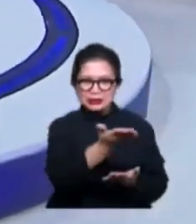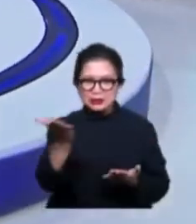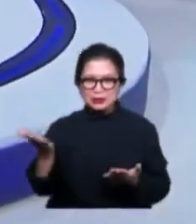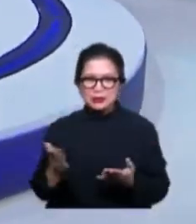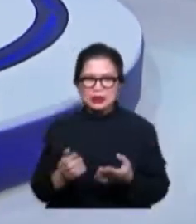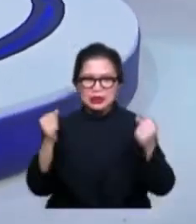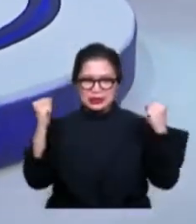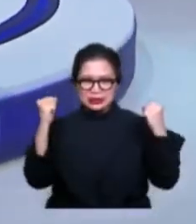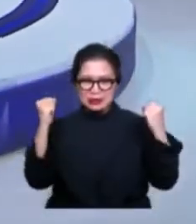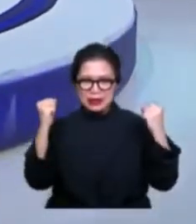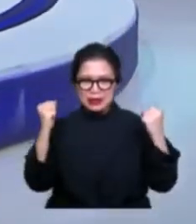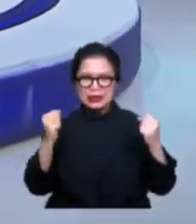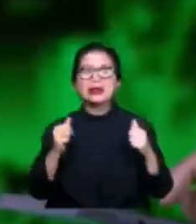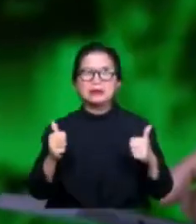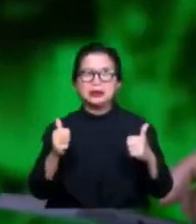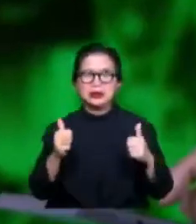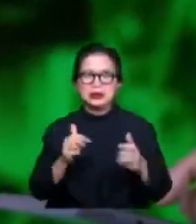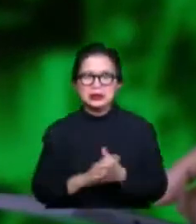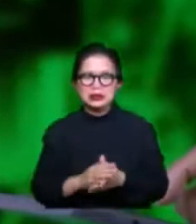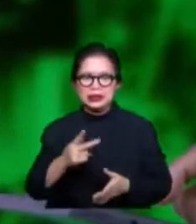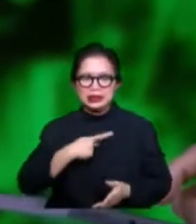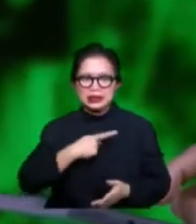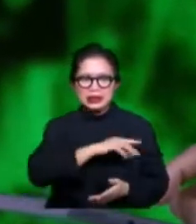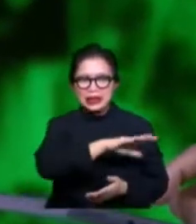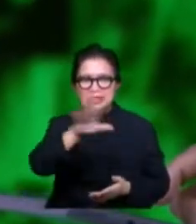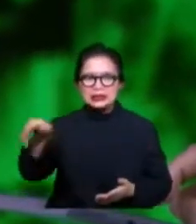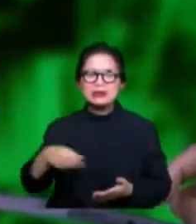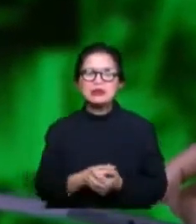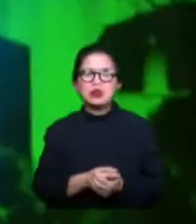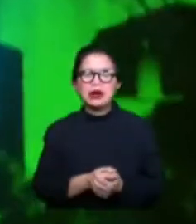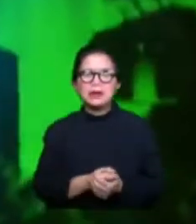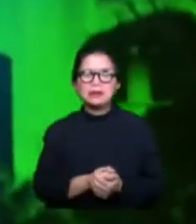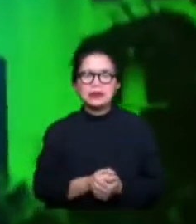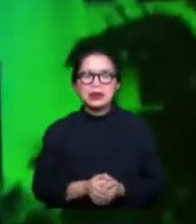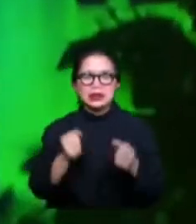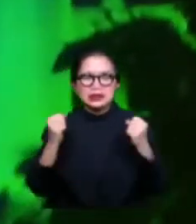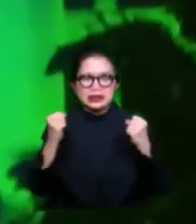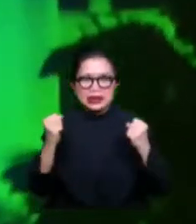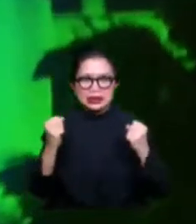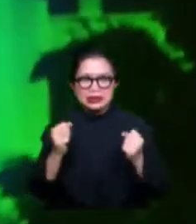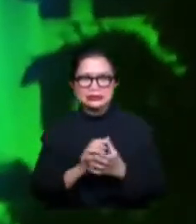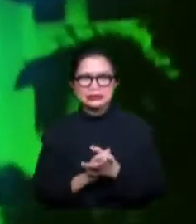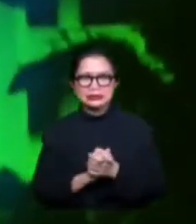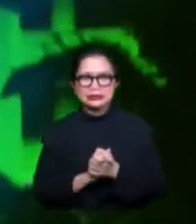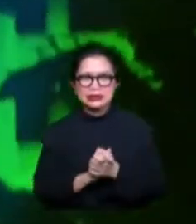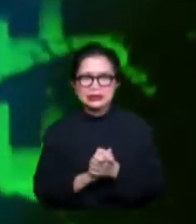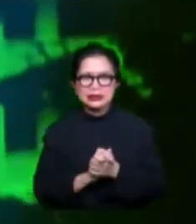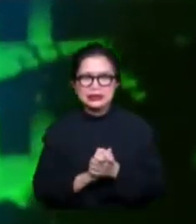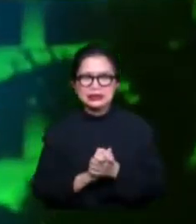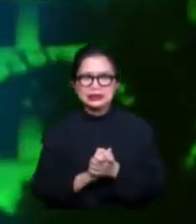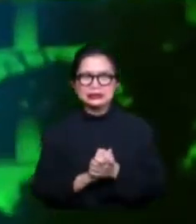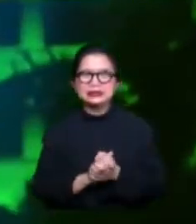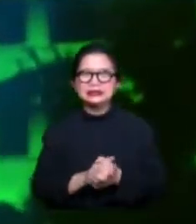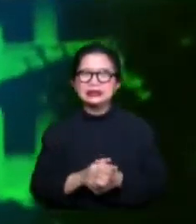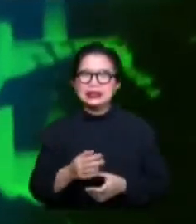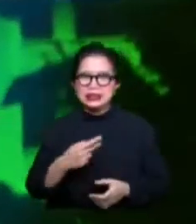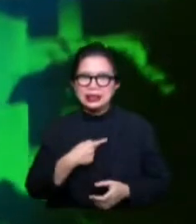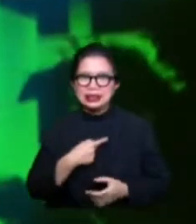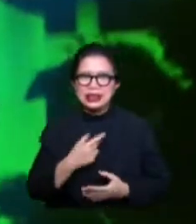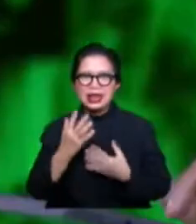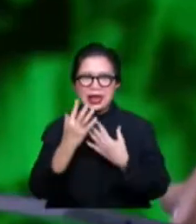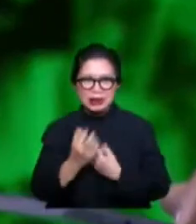all do. So therefore, without any further ado, this time and discussion, we do really hope we get a lot of